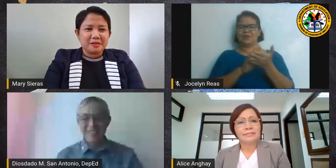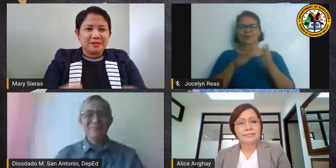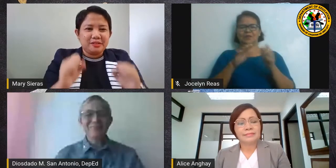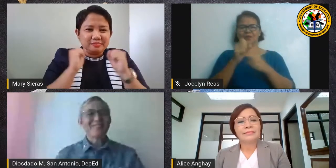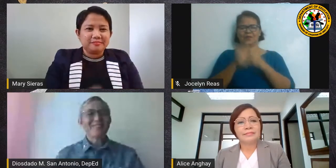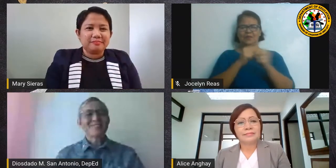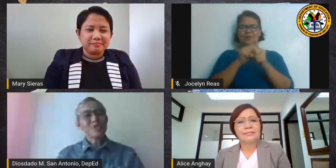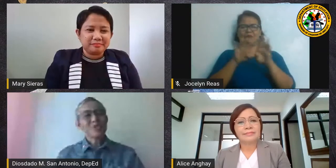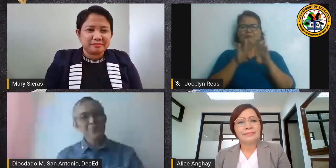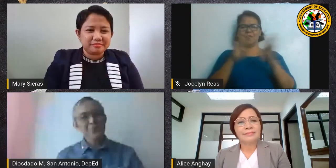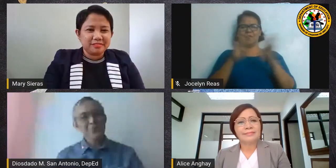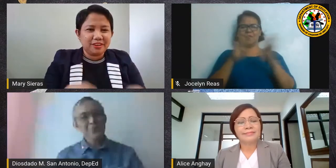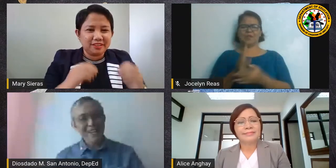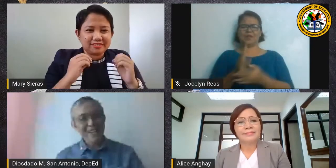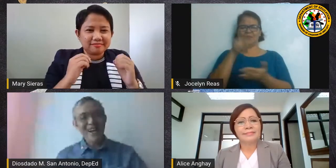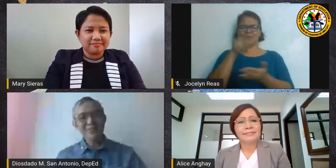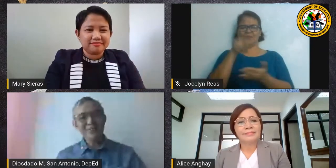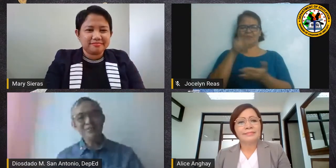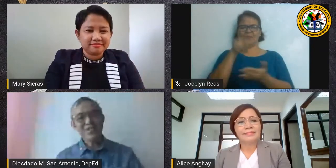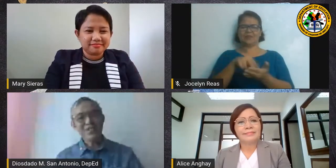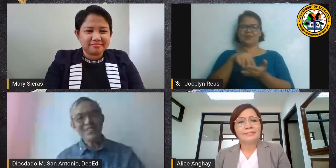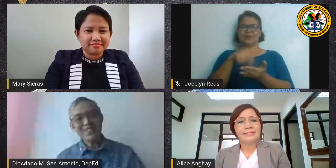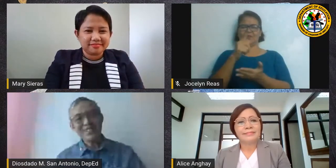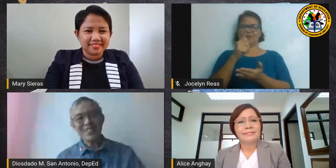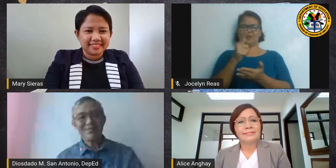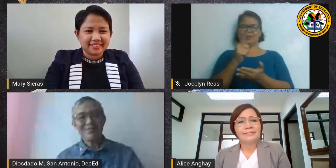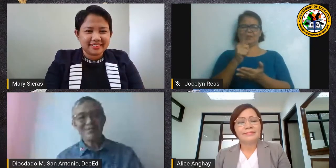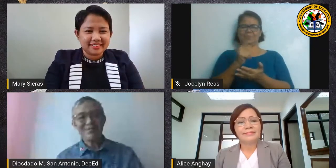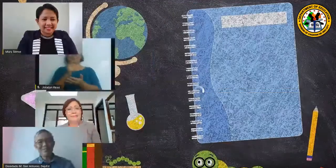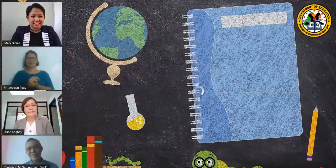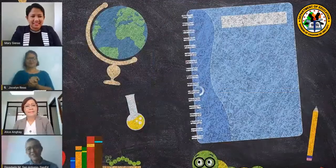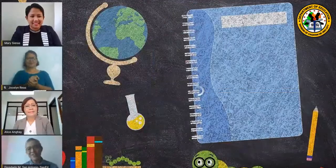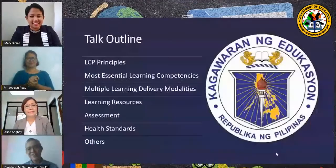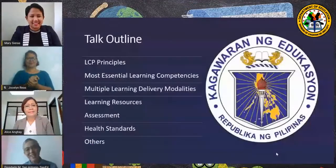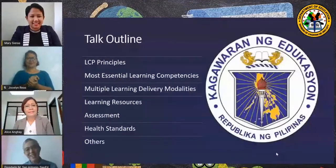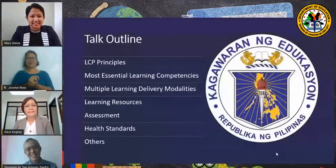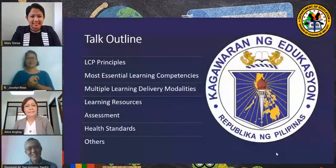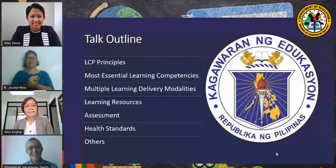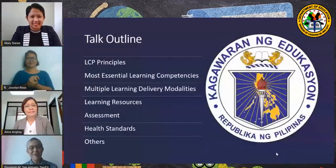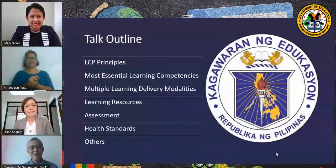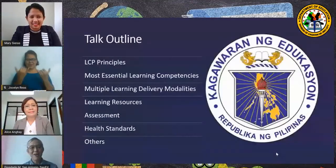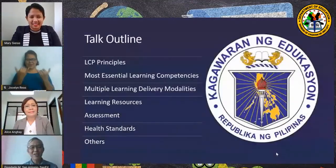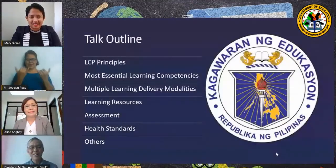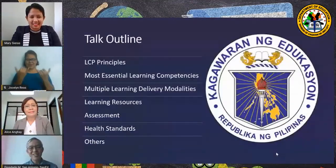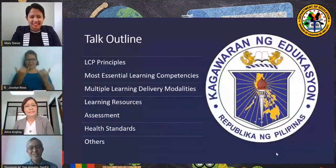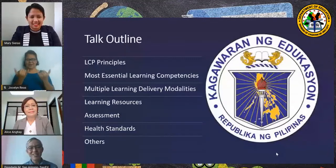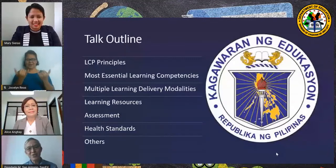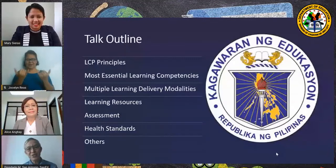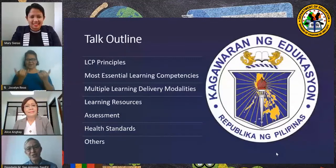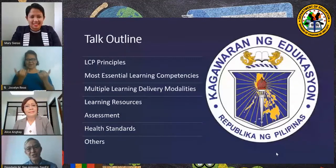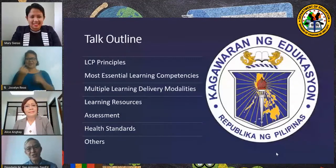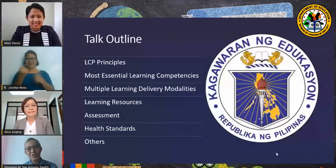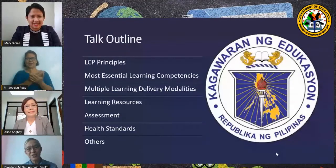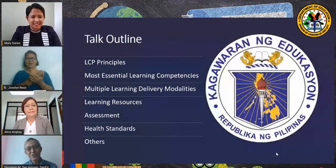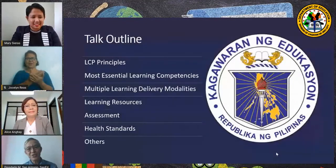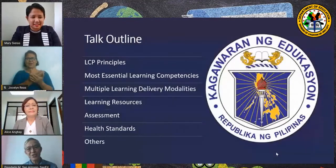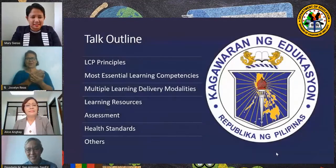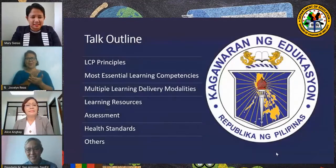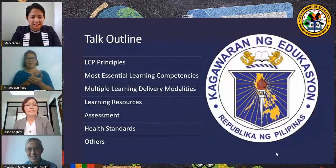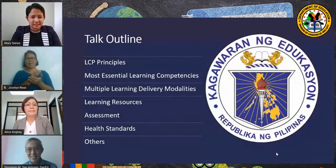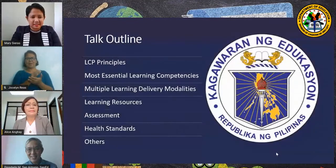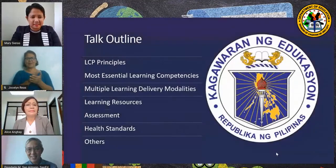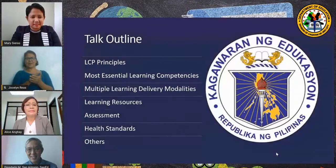2020-2021. So today, I would be sharing significant highlights of our learning continuity